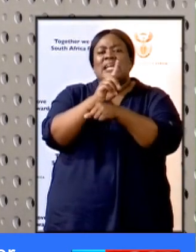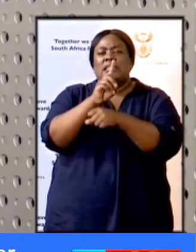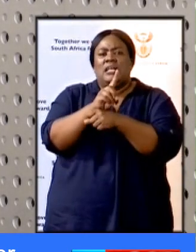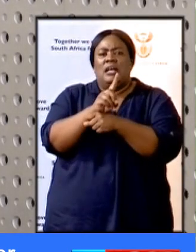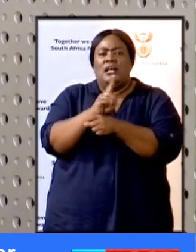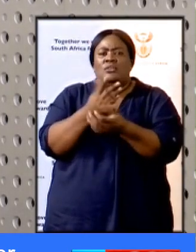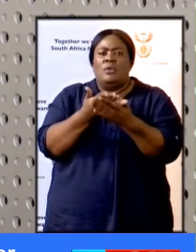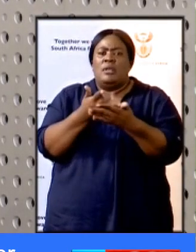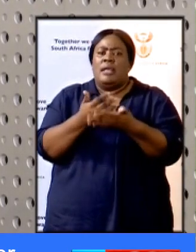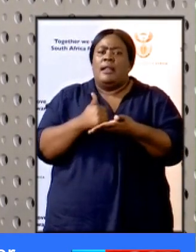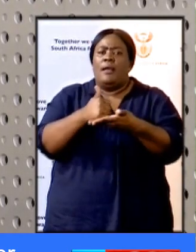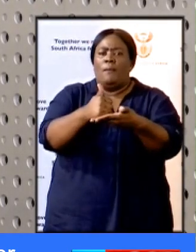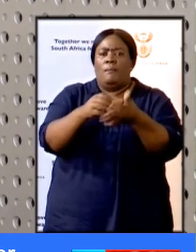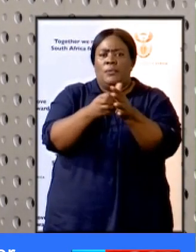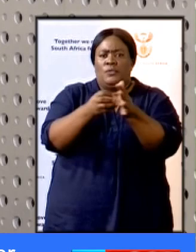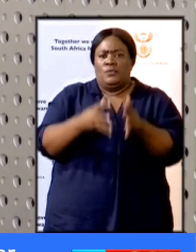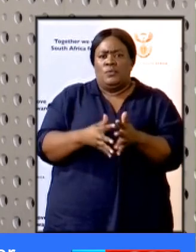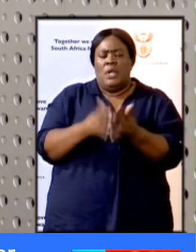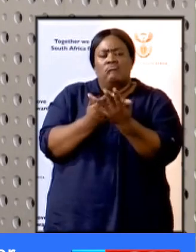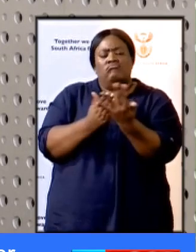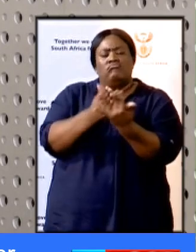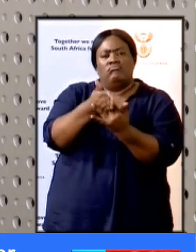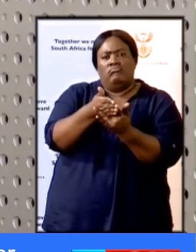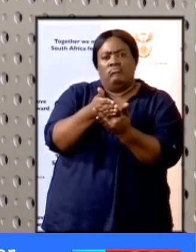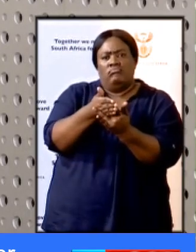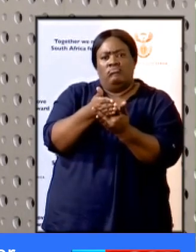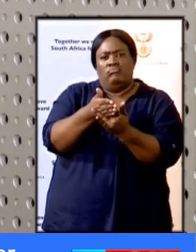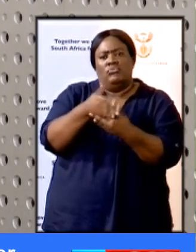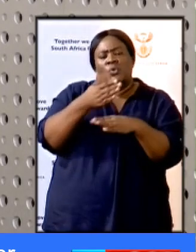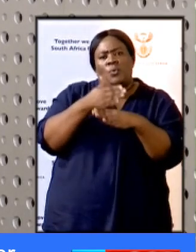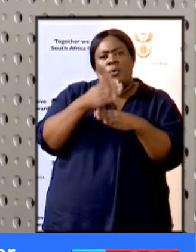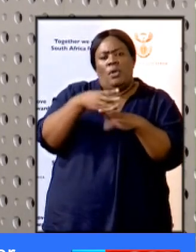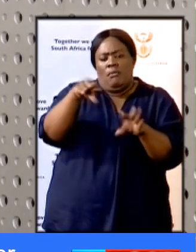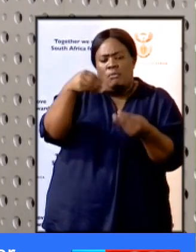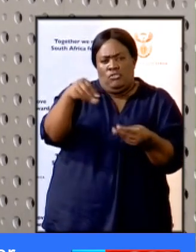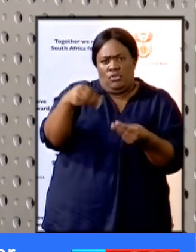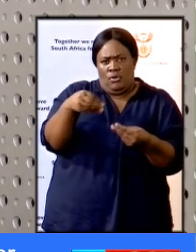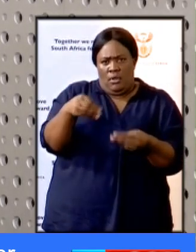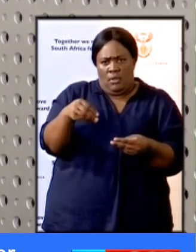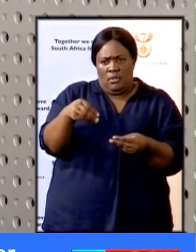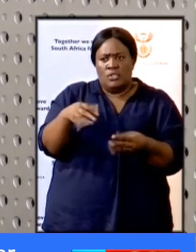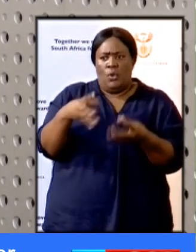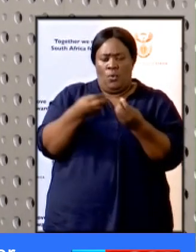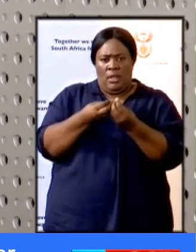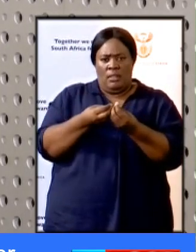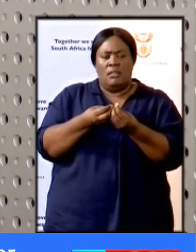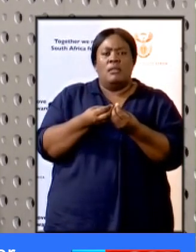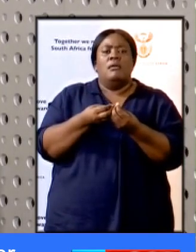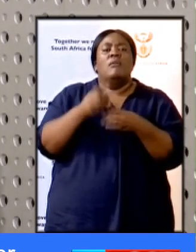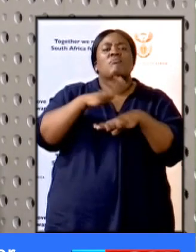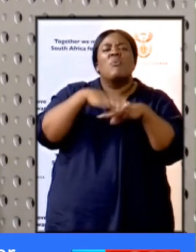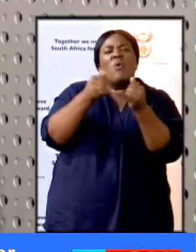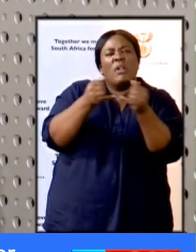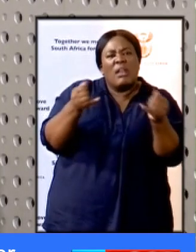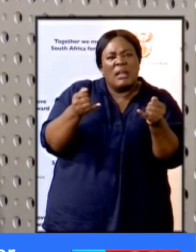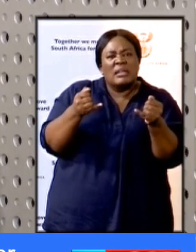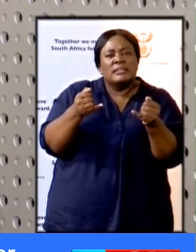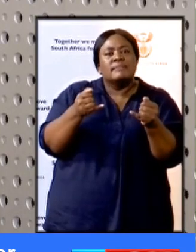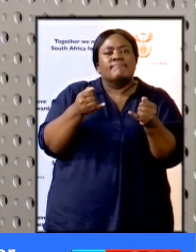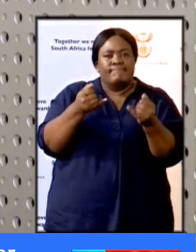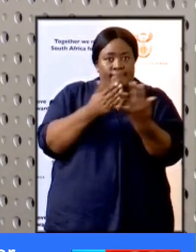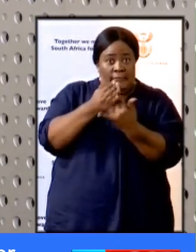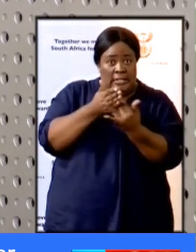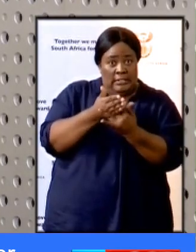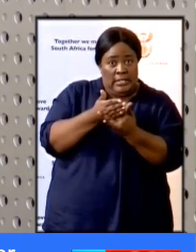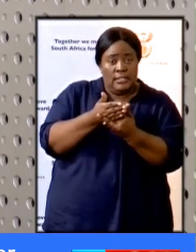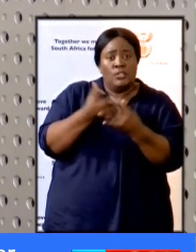learning. We believe that with the help of Minister Mthembu, we are close to reaching such a deal with